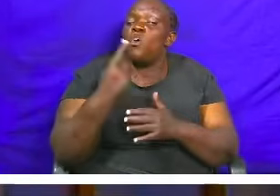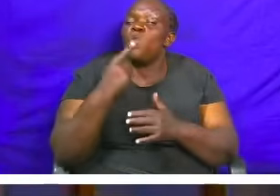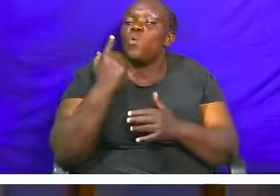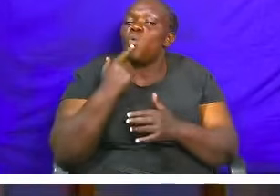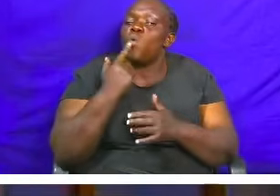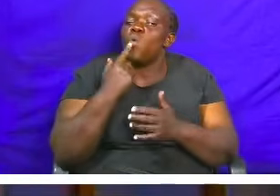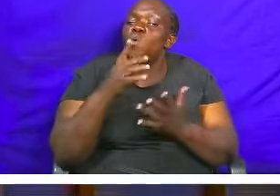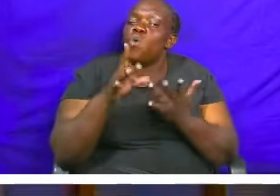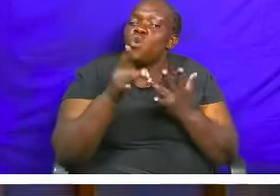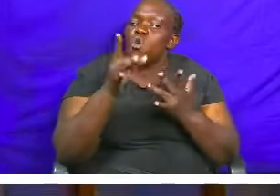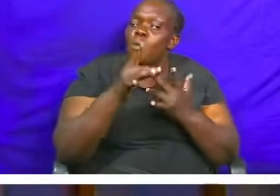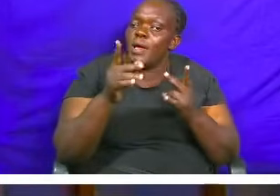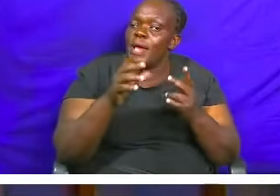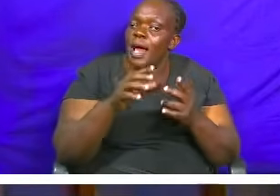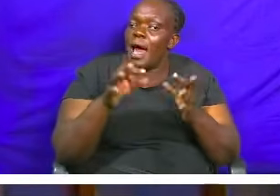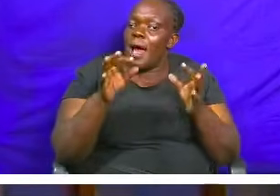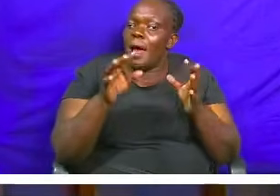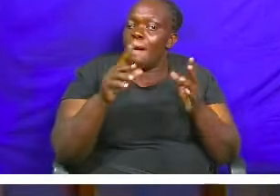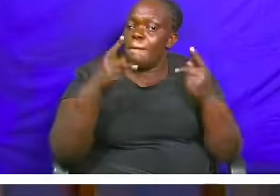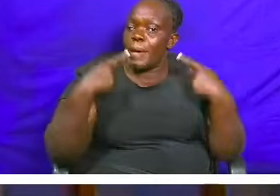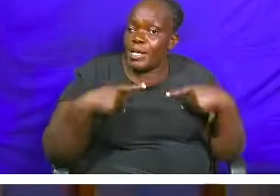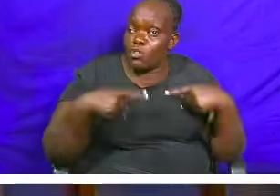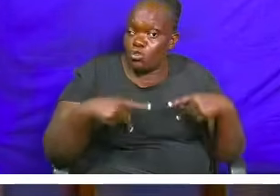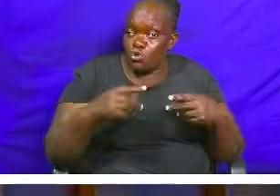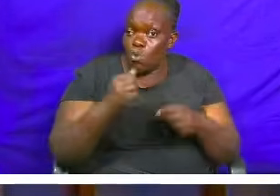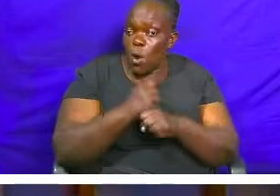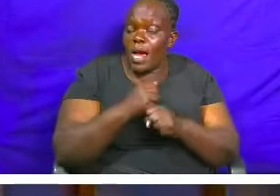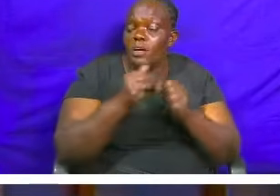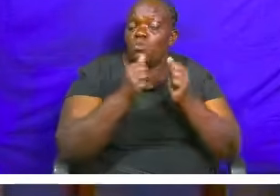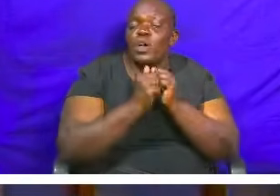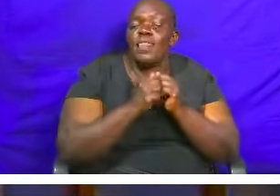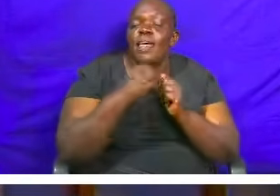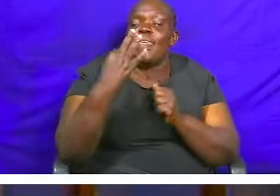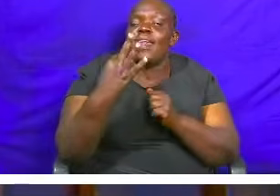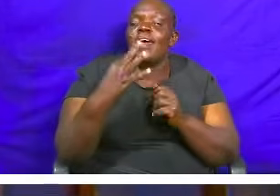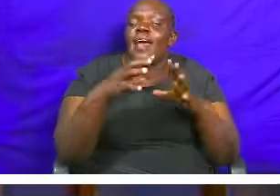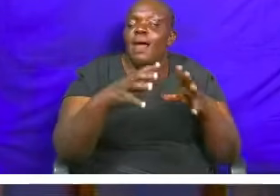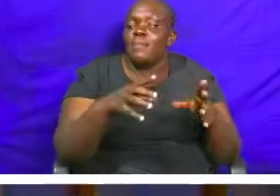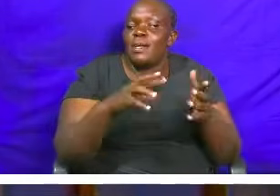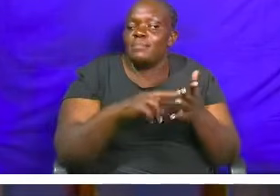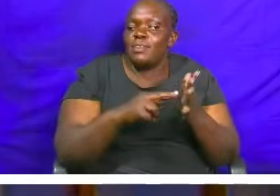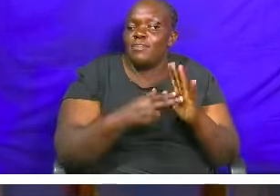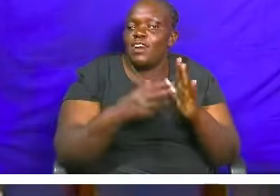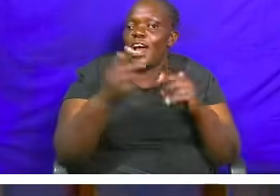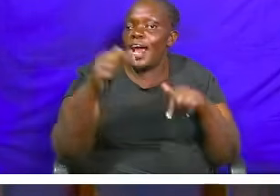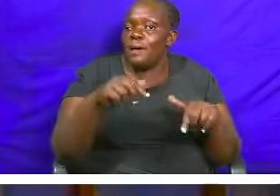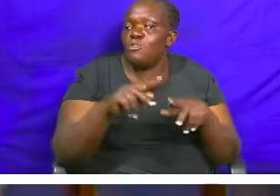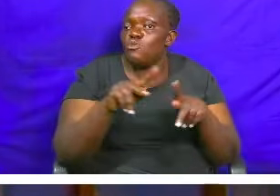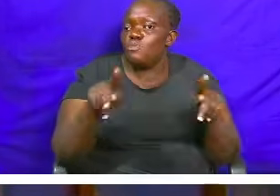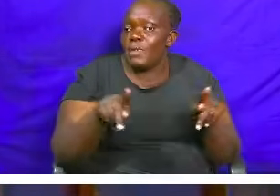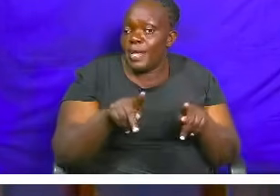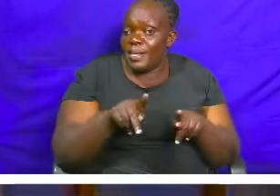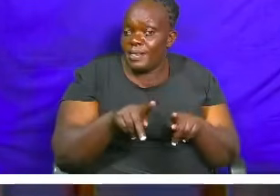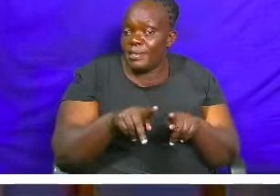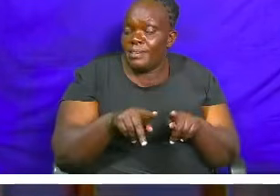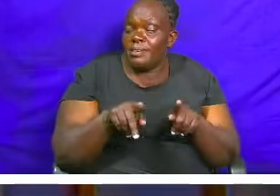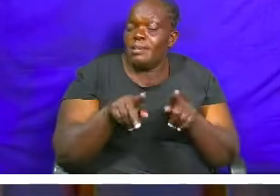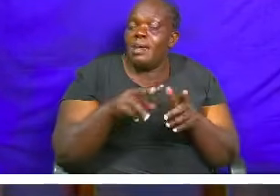can nominate a counterparty. And that's how now the 3 companies initially came into place. So we had